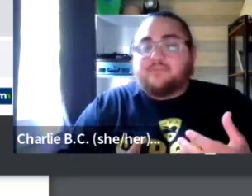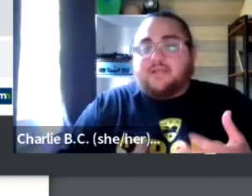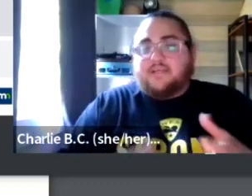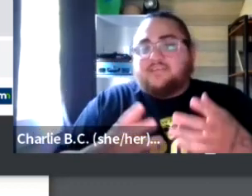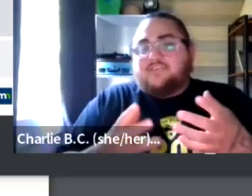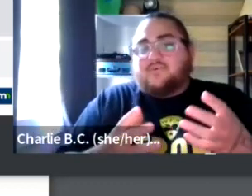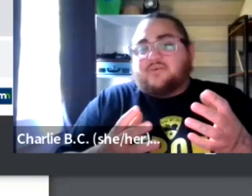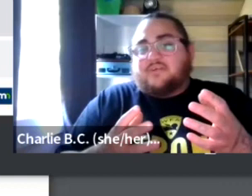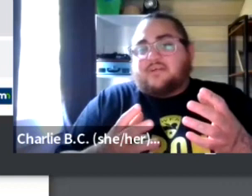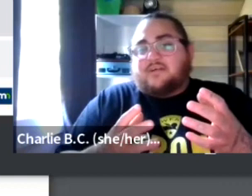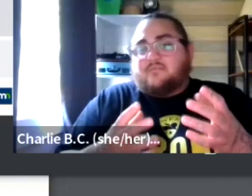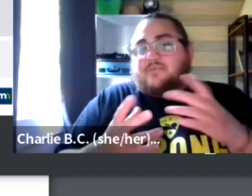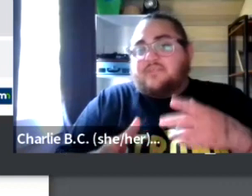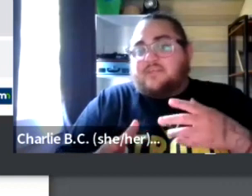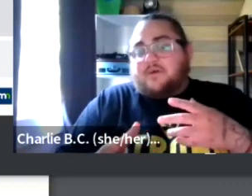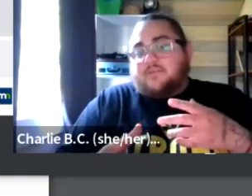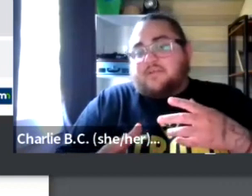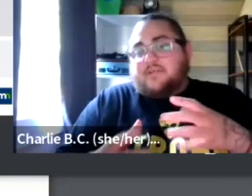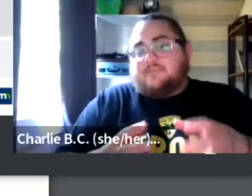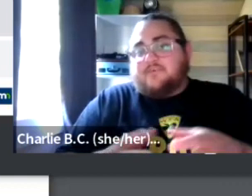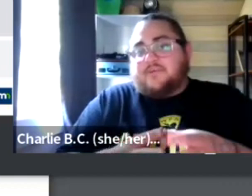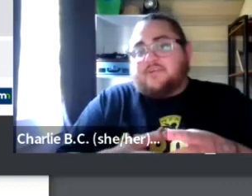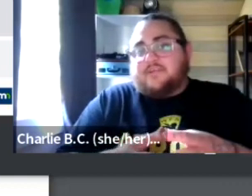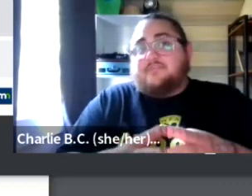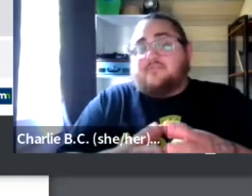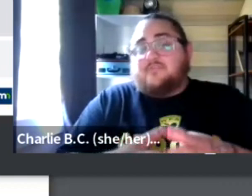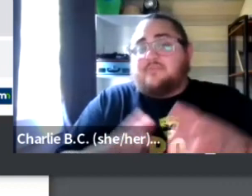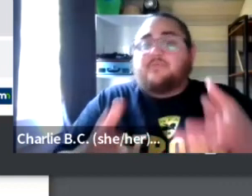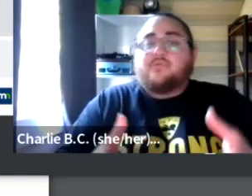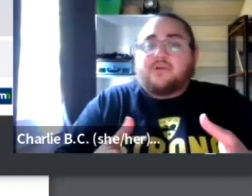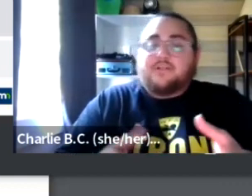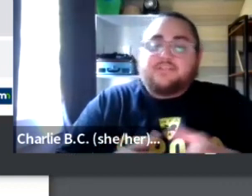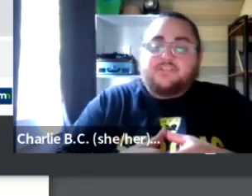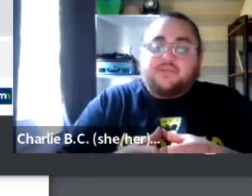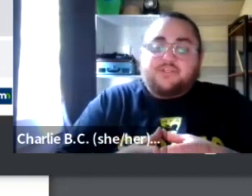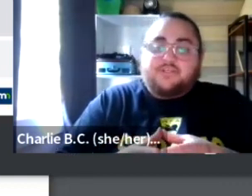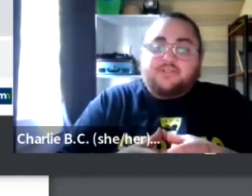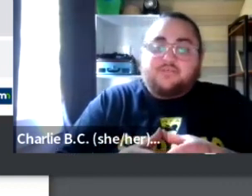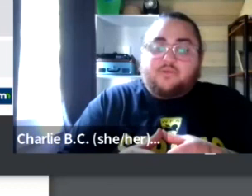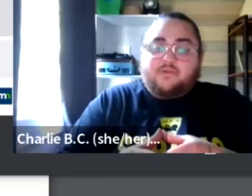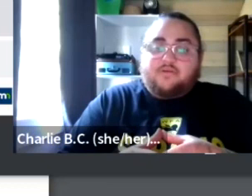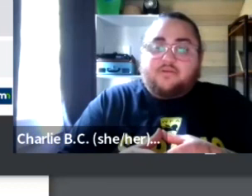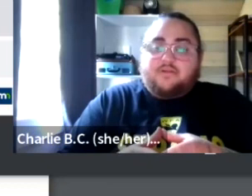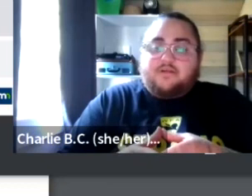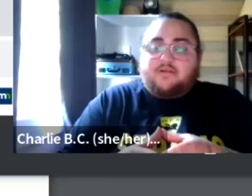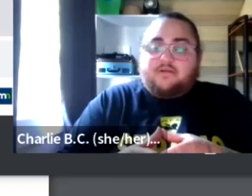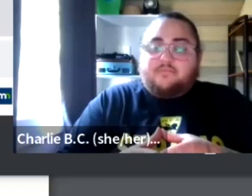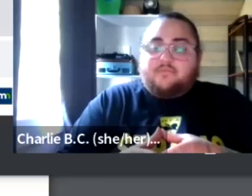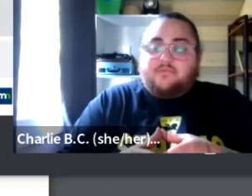being hosted by. So really think about, like, if you meet people who are in a situation